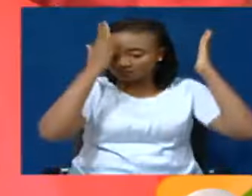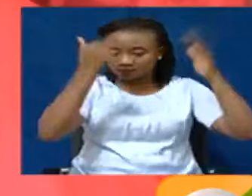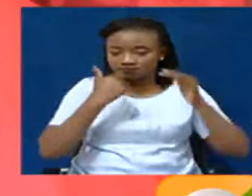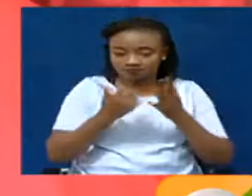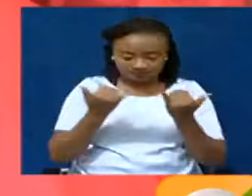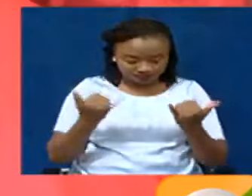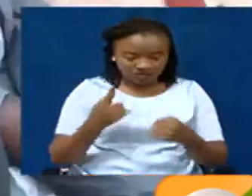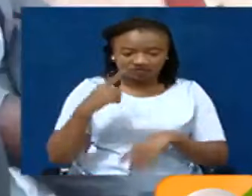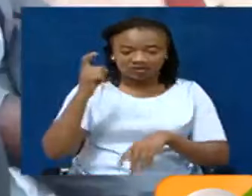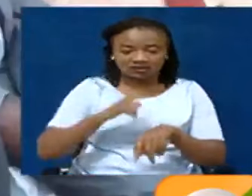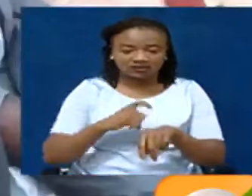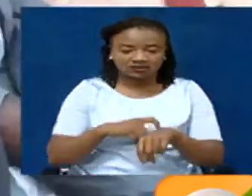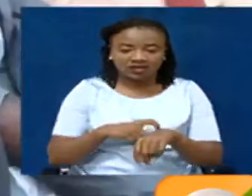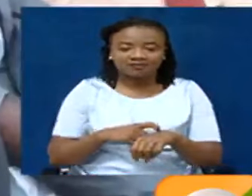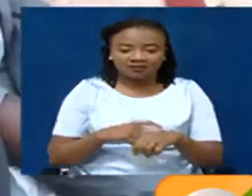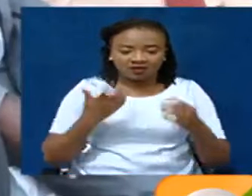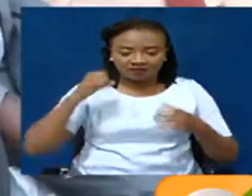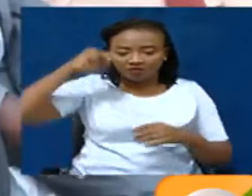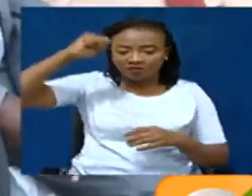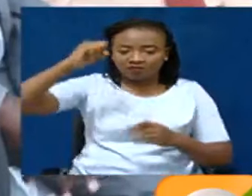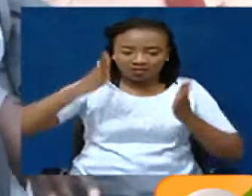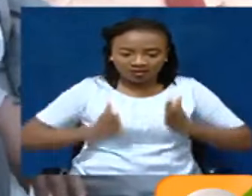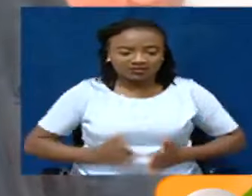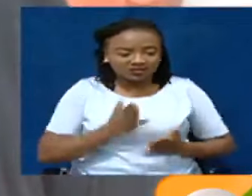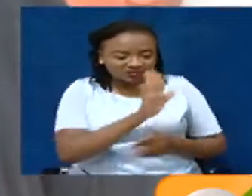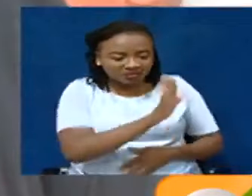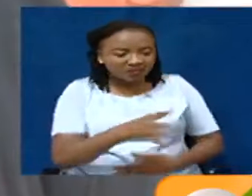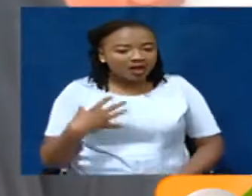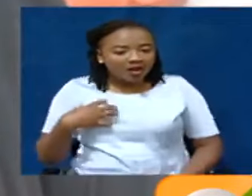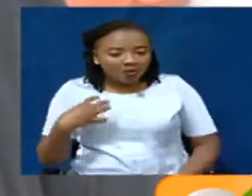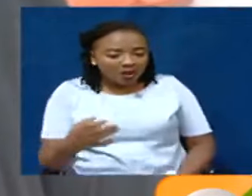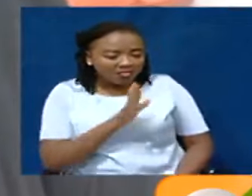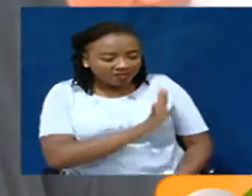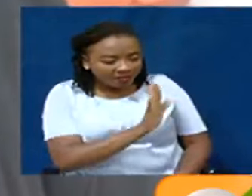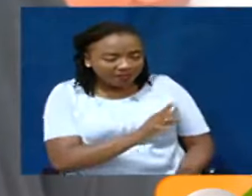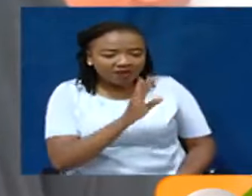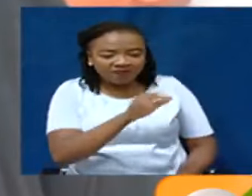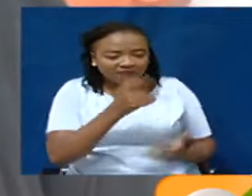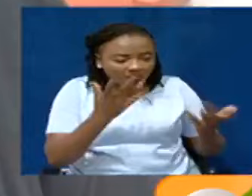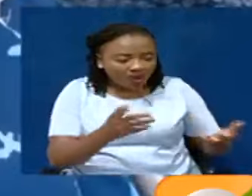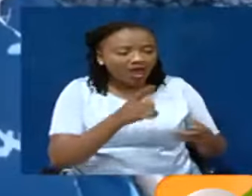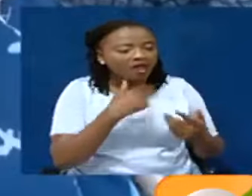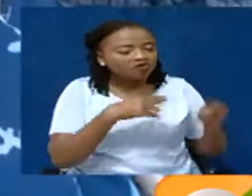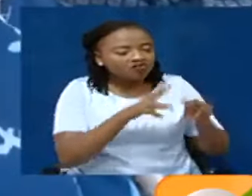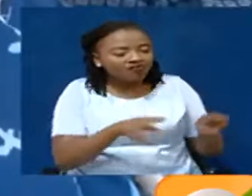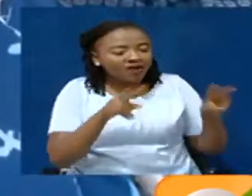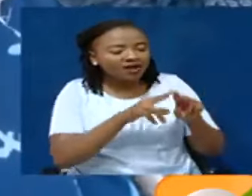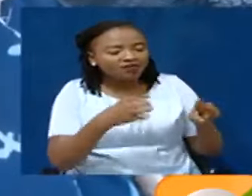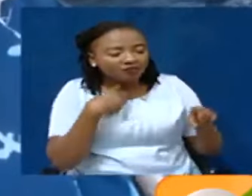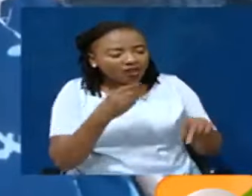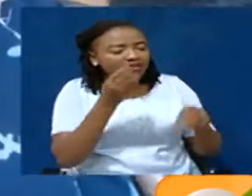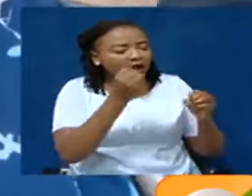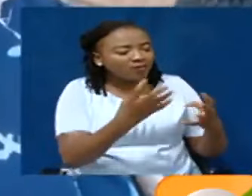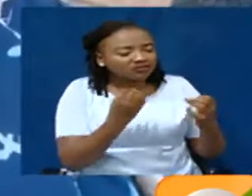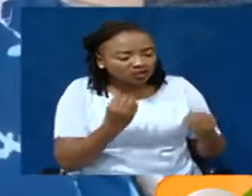the much-publicized lifestyle audit so that Kenyans are made aware of their leaders engaging in corrupt undertakings to enrich themselves at